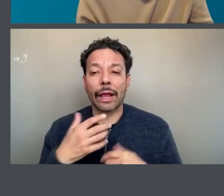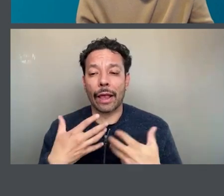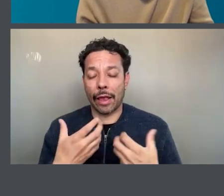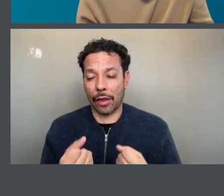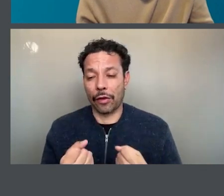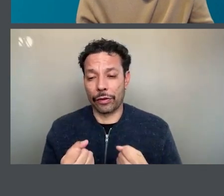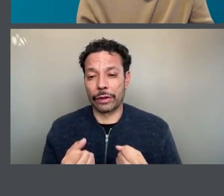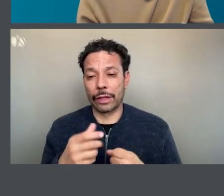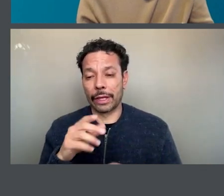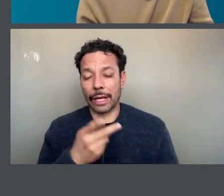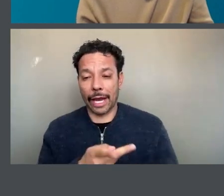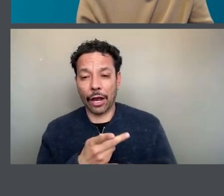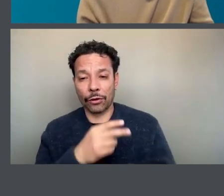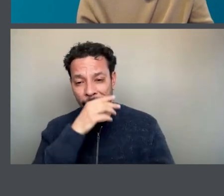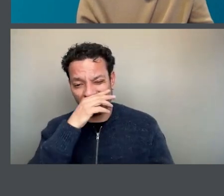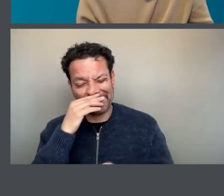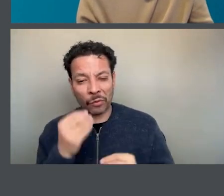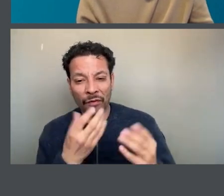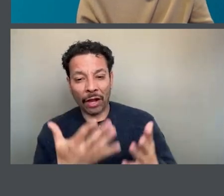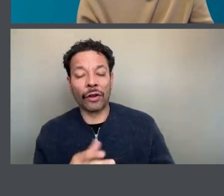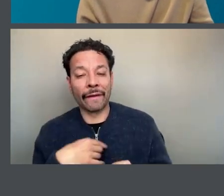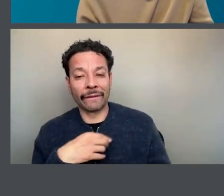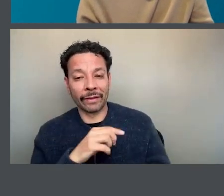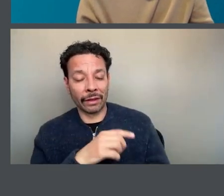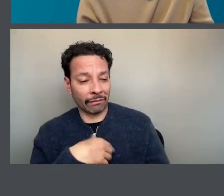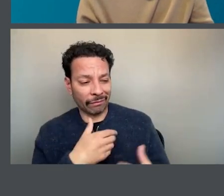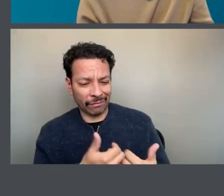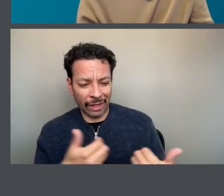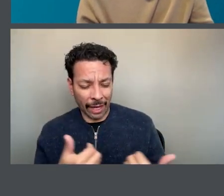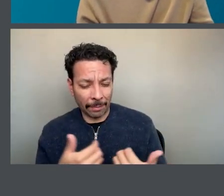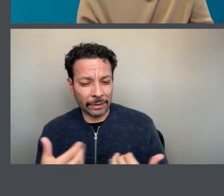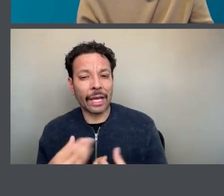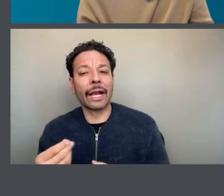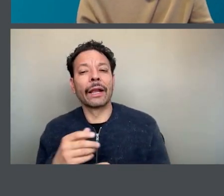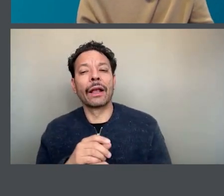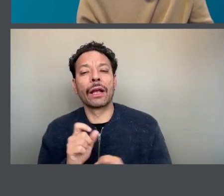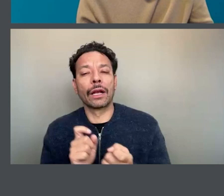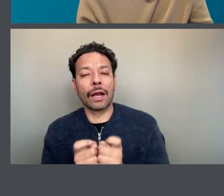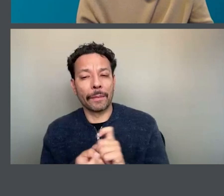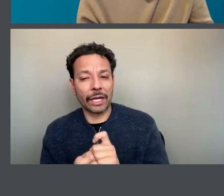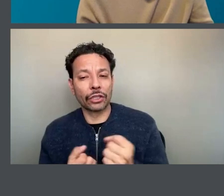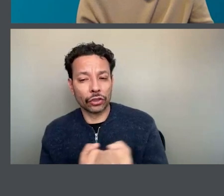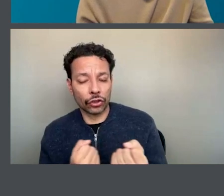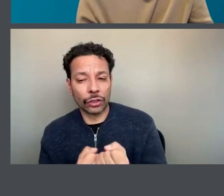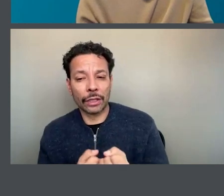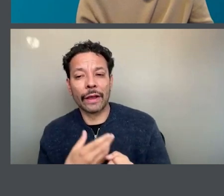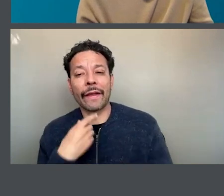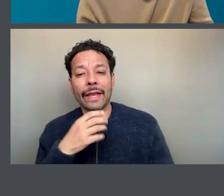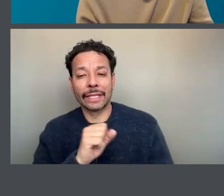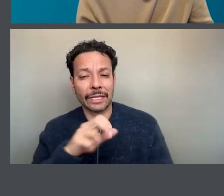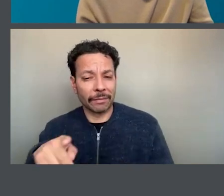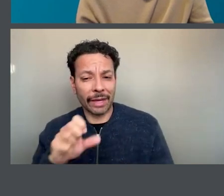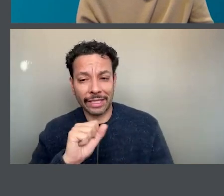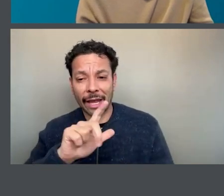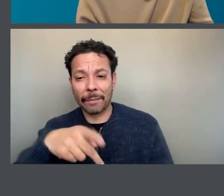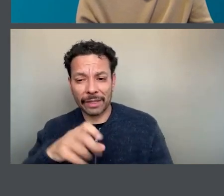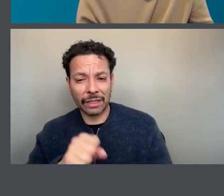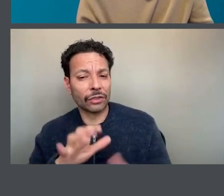and accommodations, but I certainly don't see why it couldn't inform SLPs and school districts as